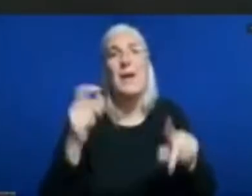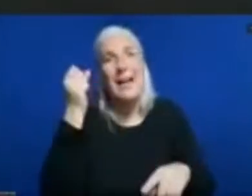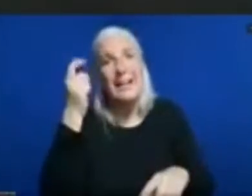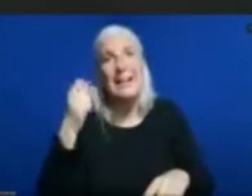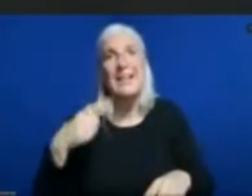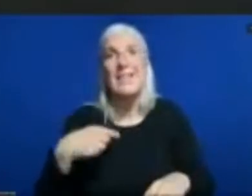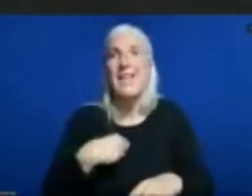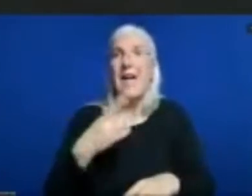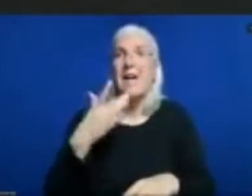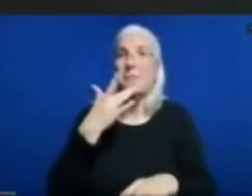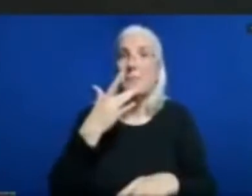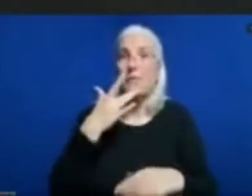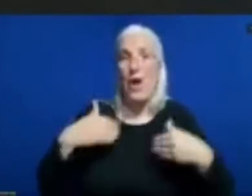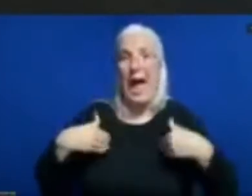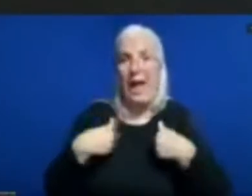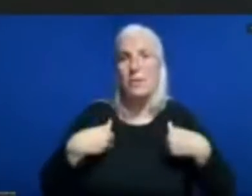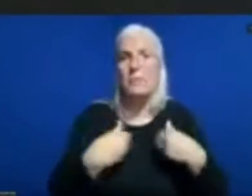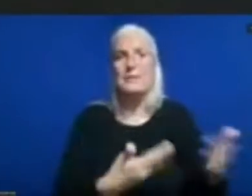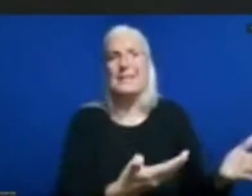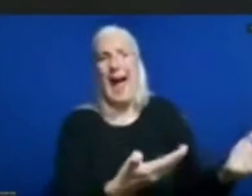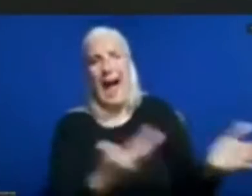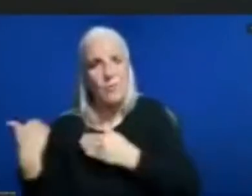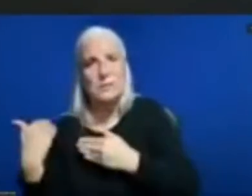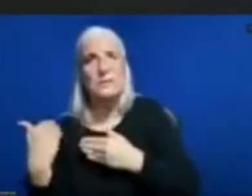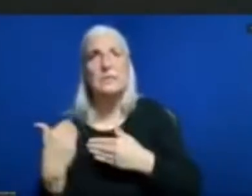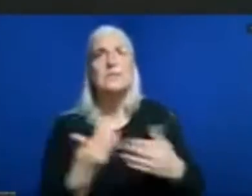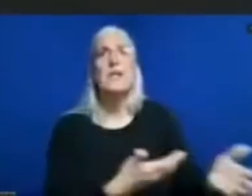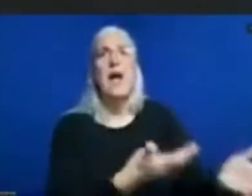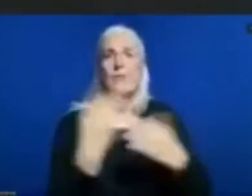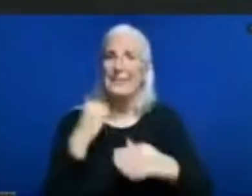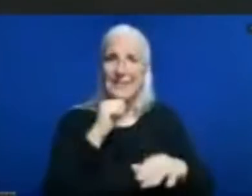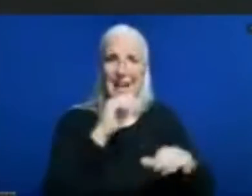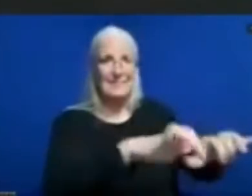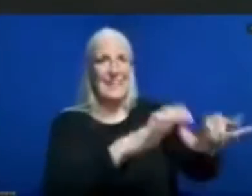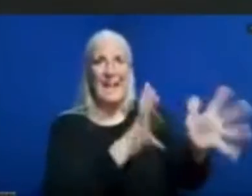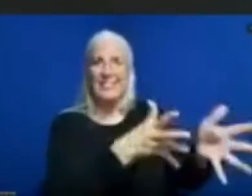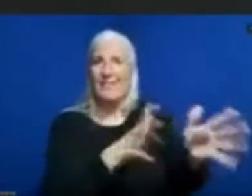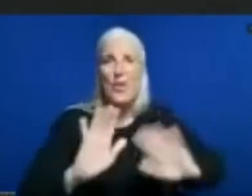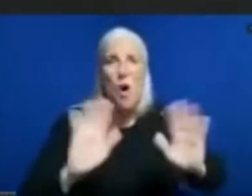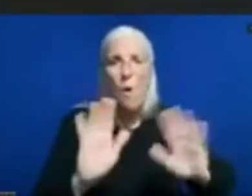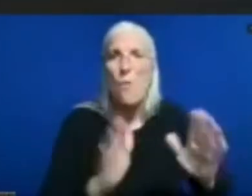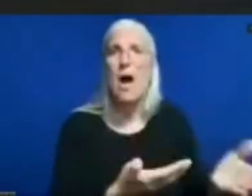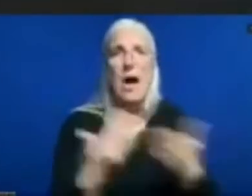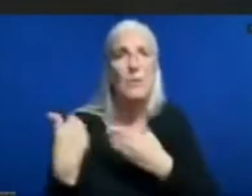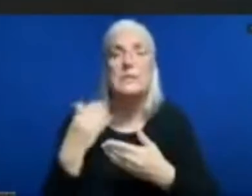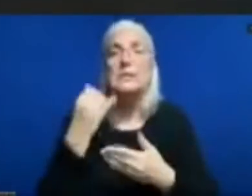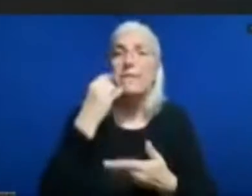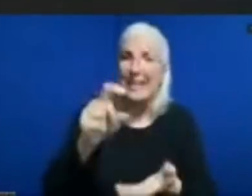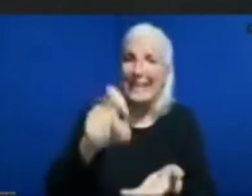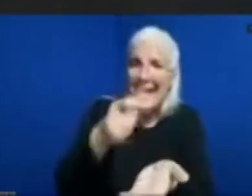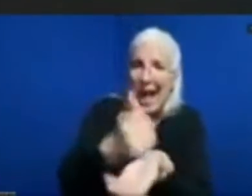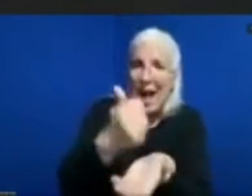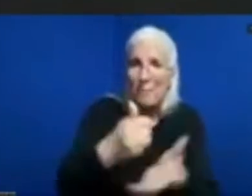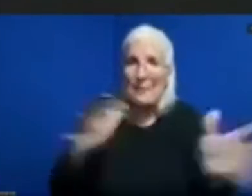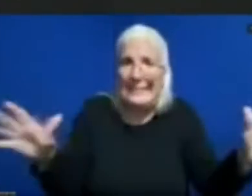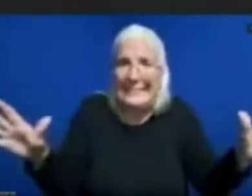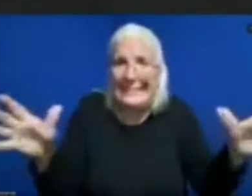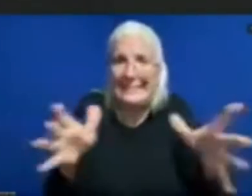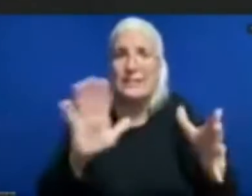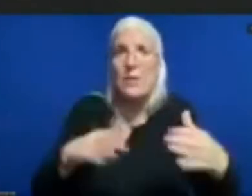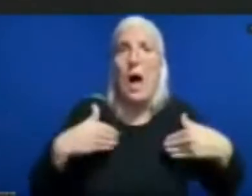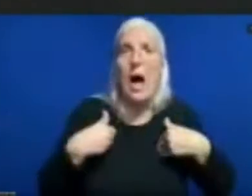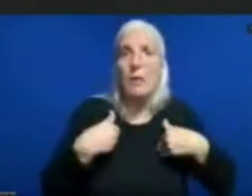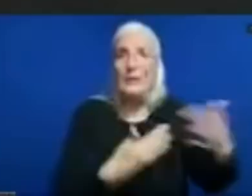you need us to help you, or you need to get animals out that are in those evacuation order